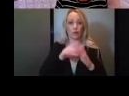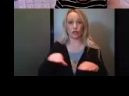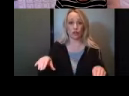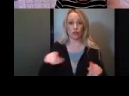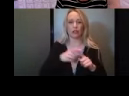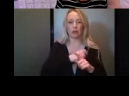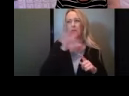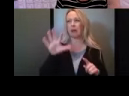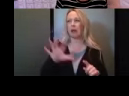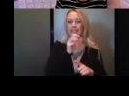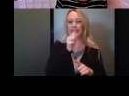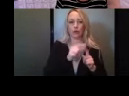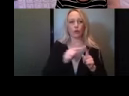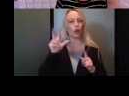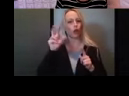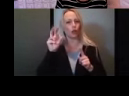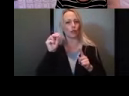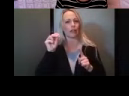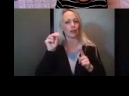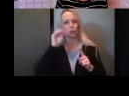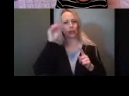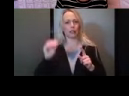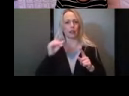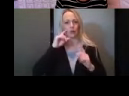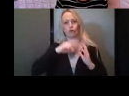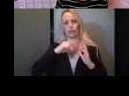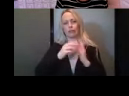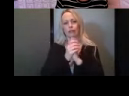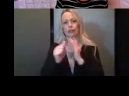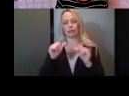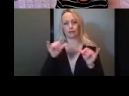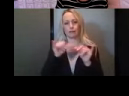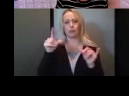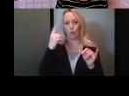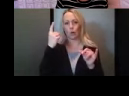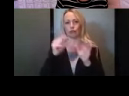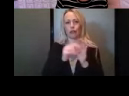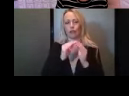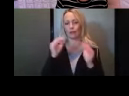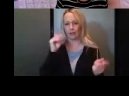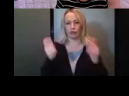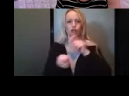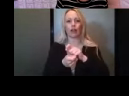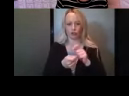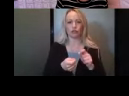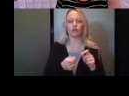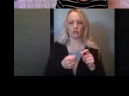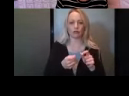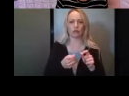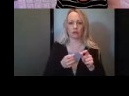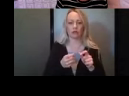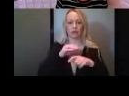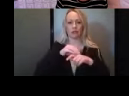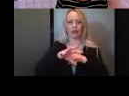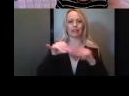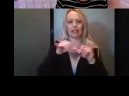the 10th to the 30th percentile on measures of reading skills. This is about 1 grade level of change, or an effect size, a Cohen's d effect size of